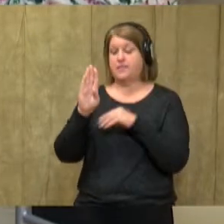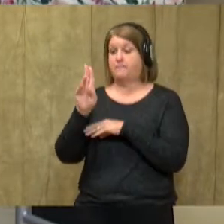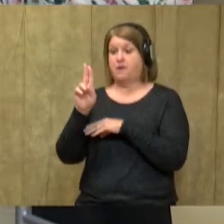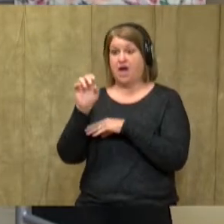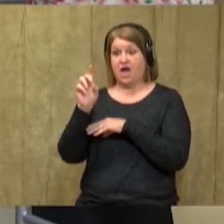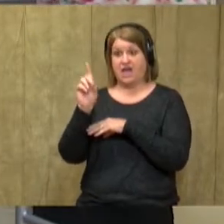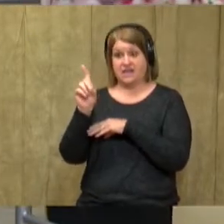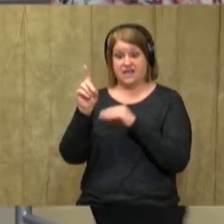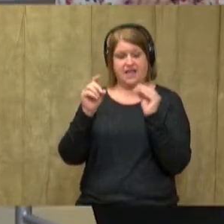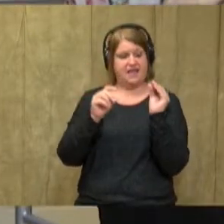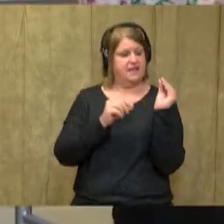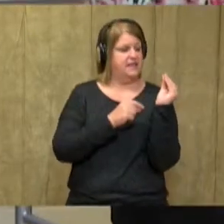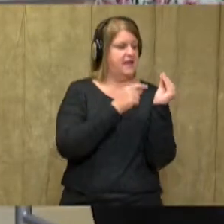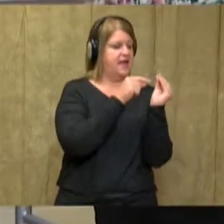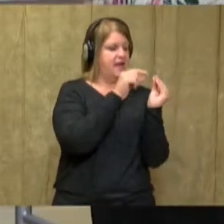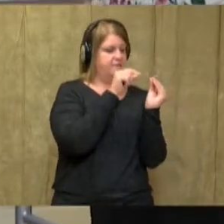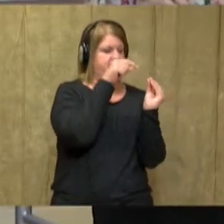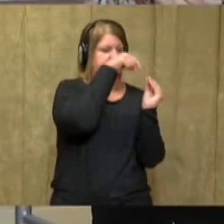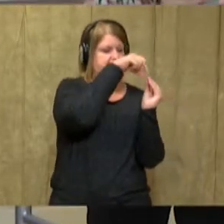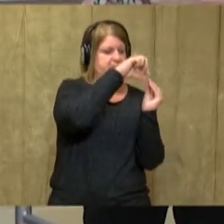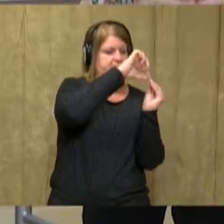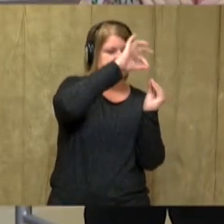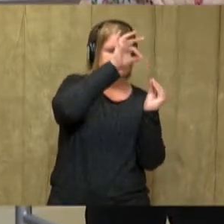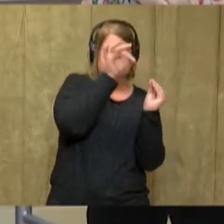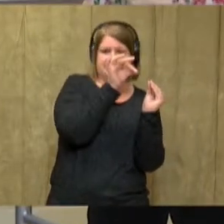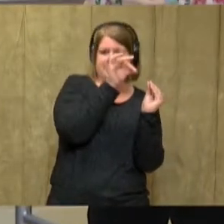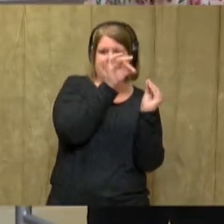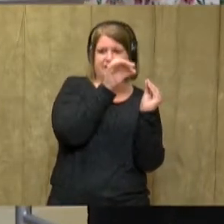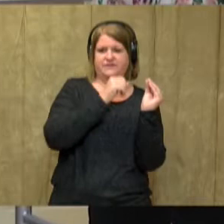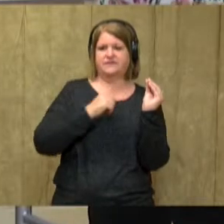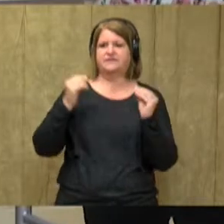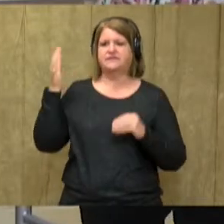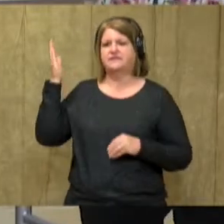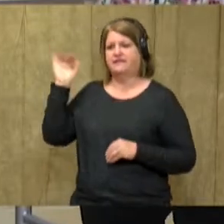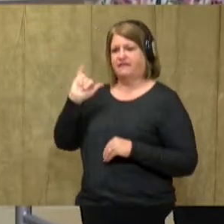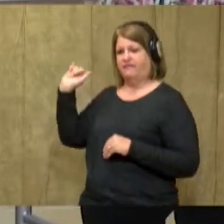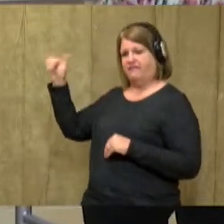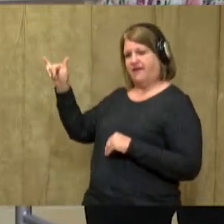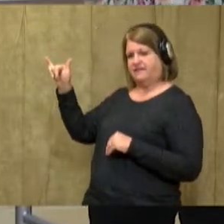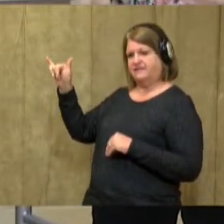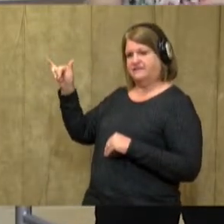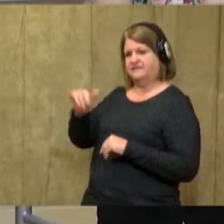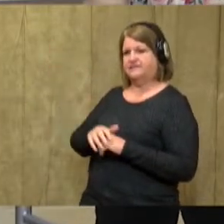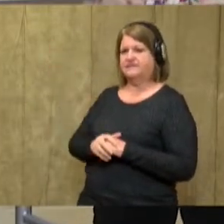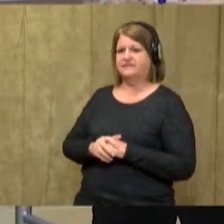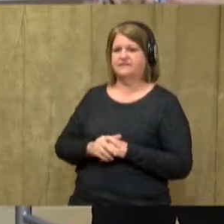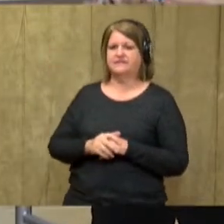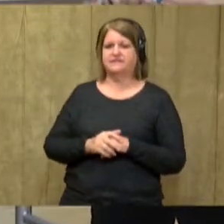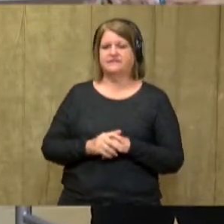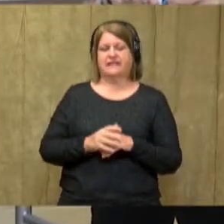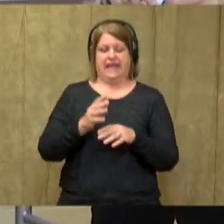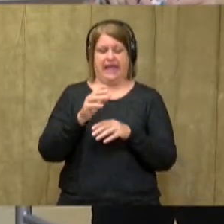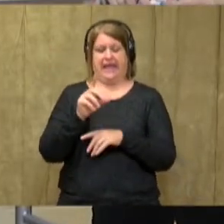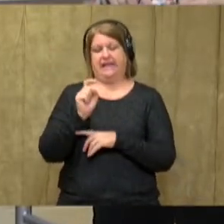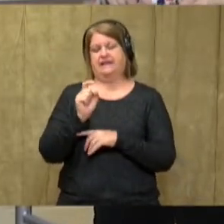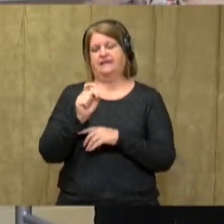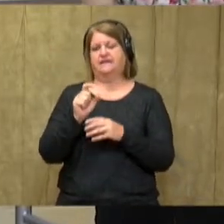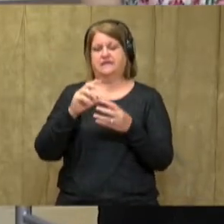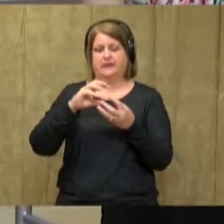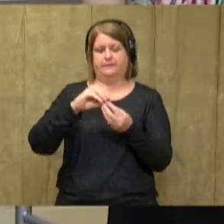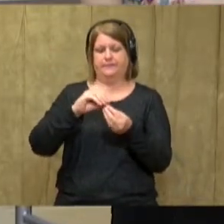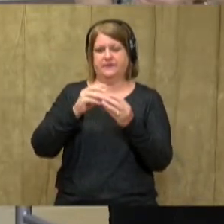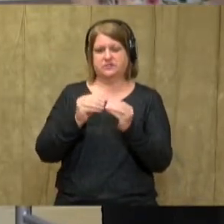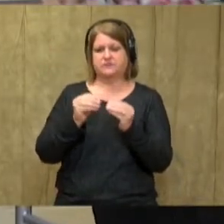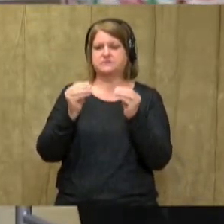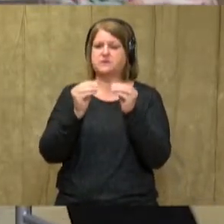Just like that, just sticking out a little bit. And then I still need to bunch up a little paper for the center of my